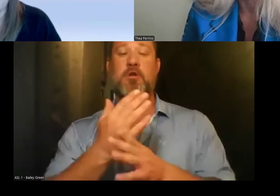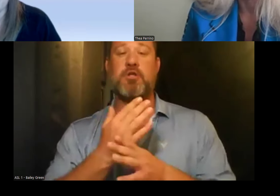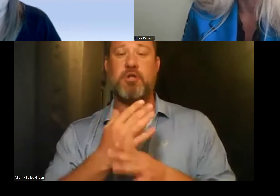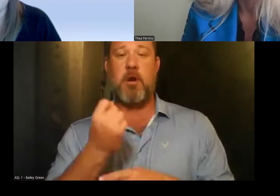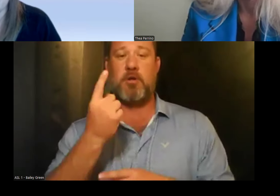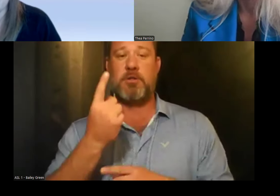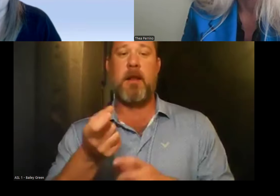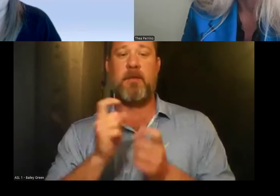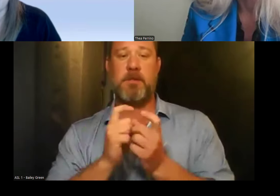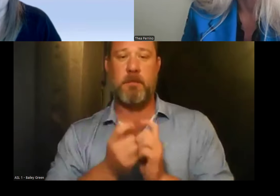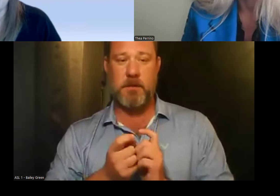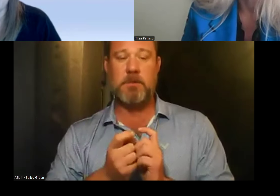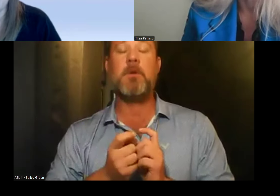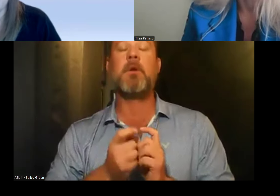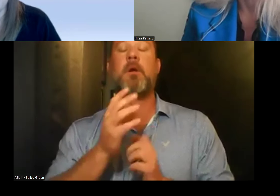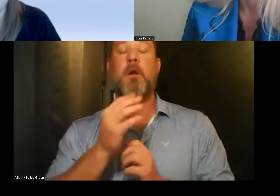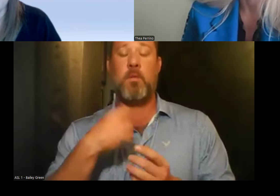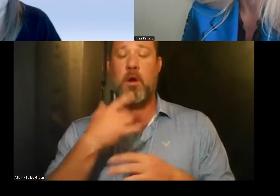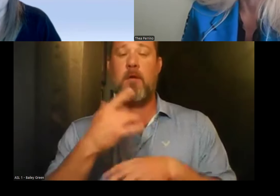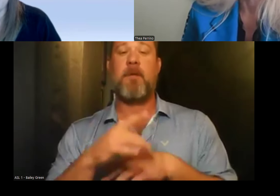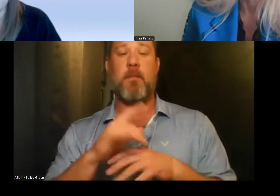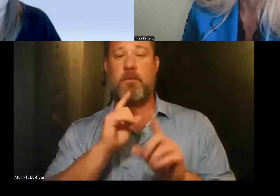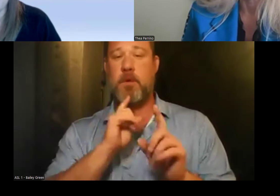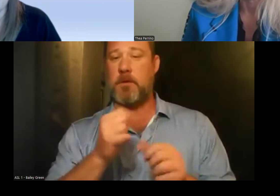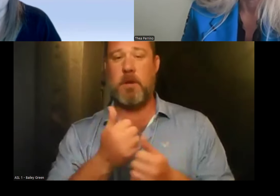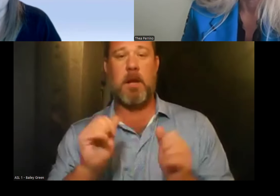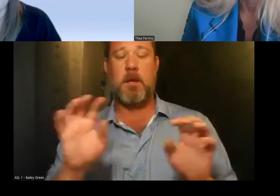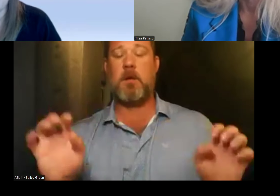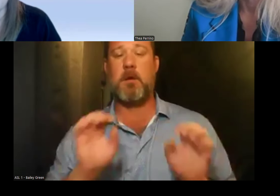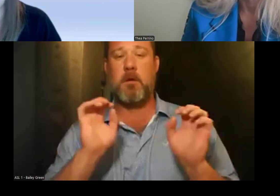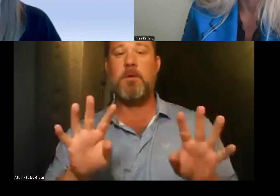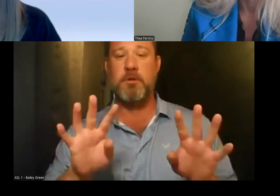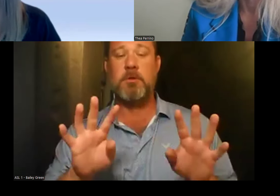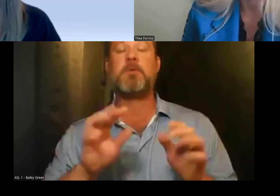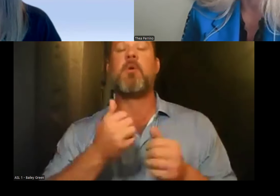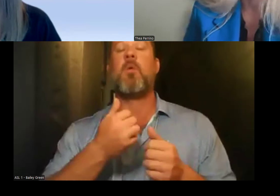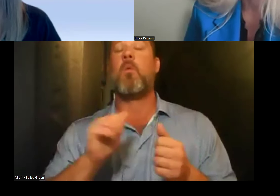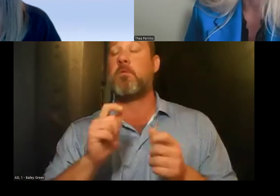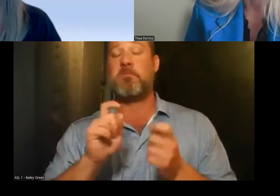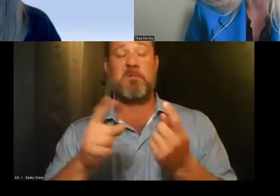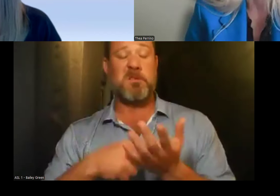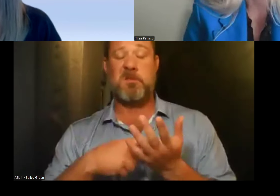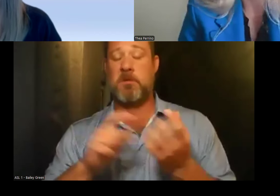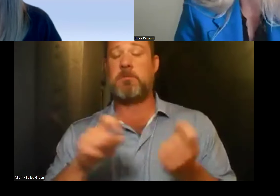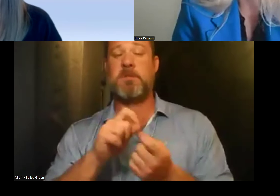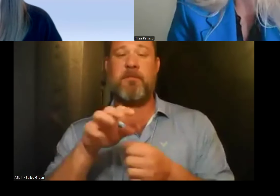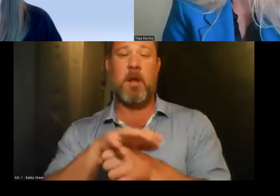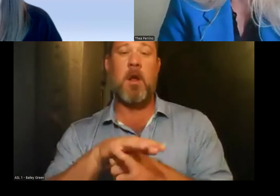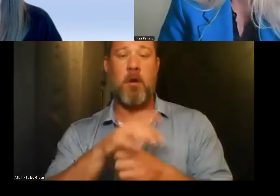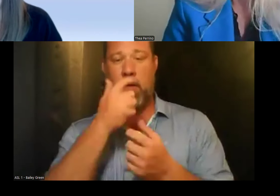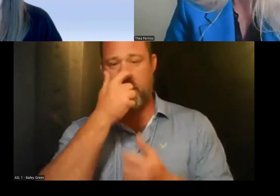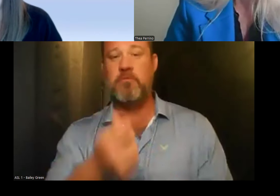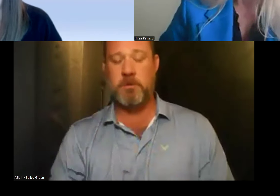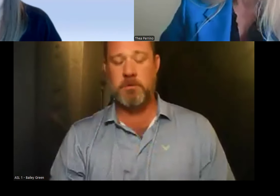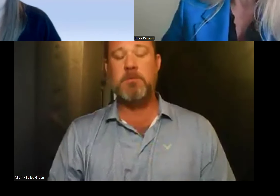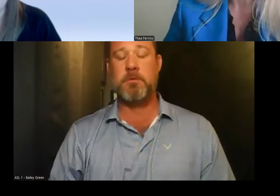these updates, and we're available to answer any questions or discuss specific areas of interest you may